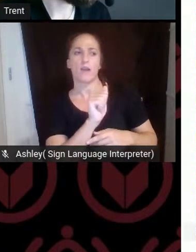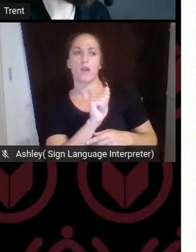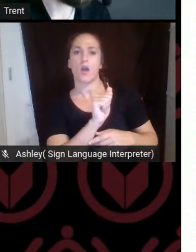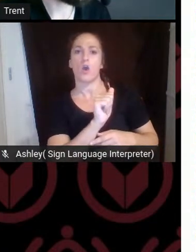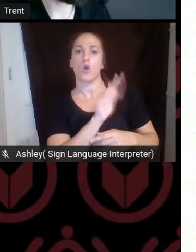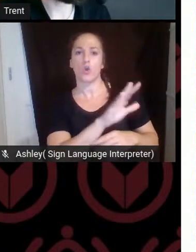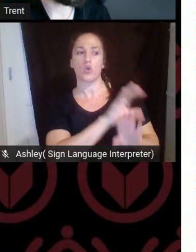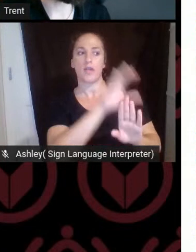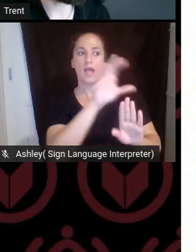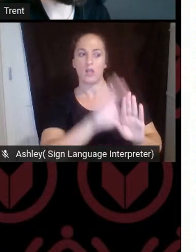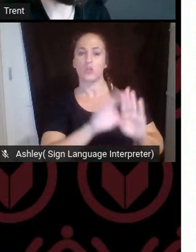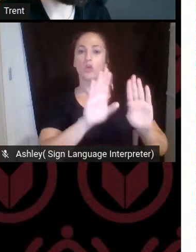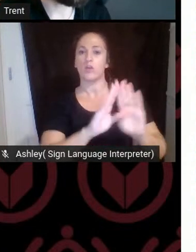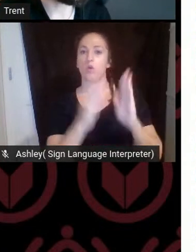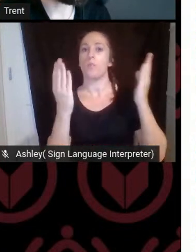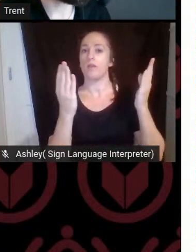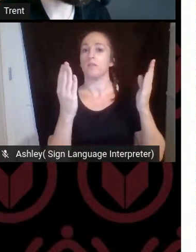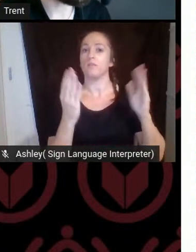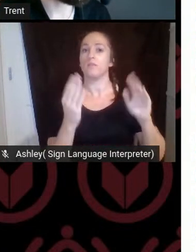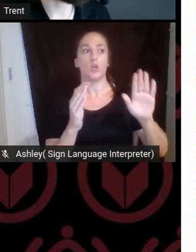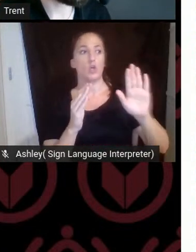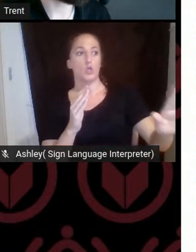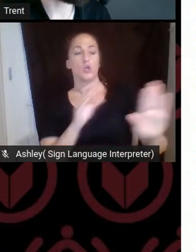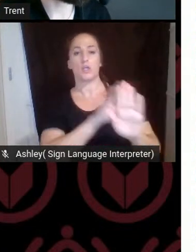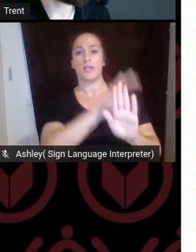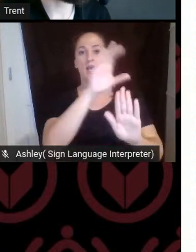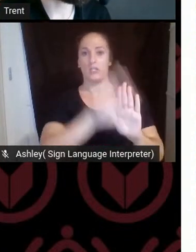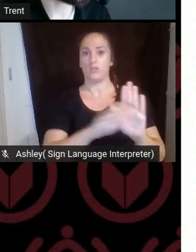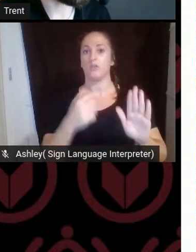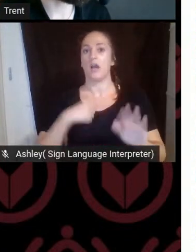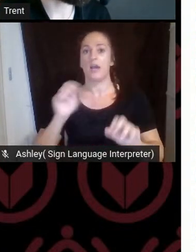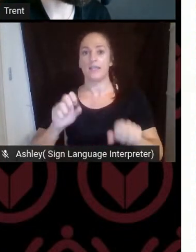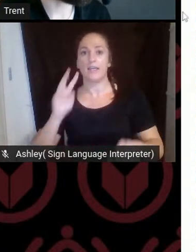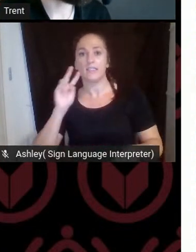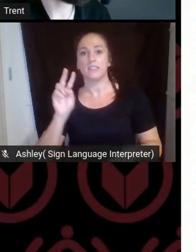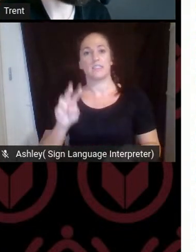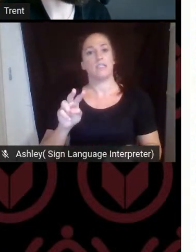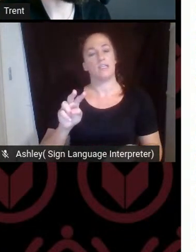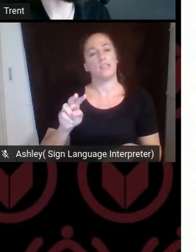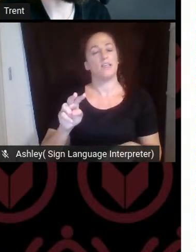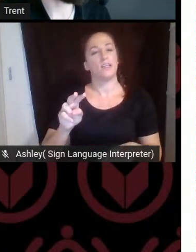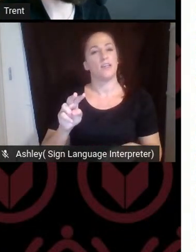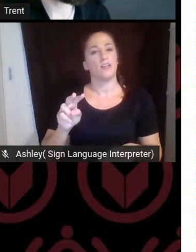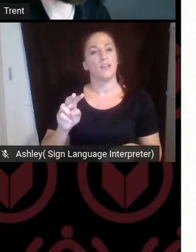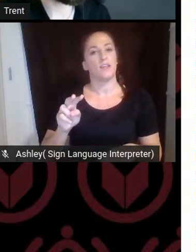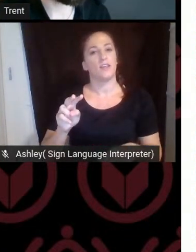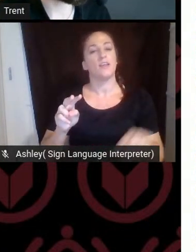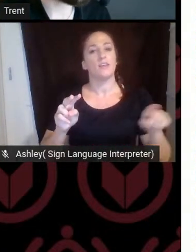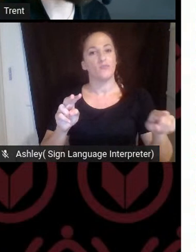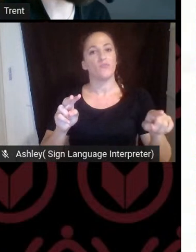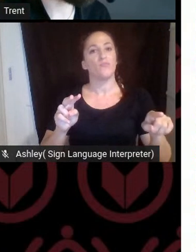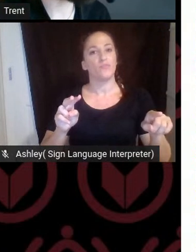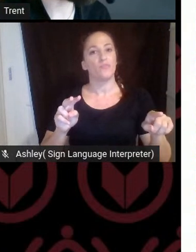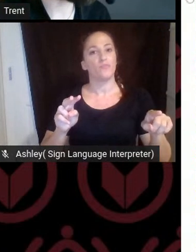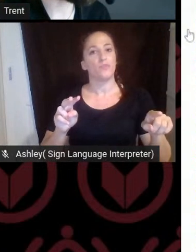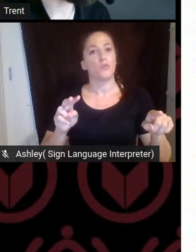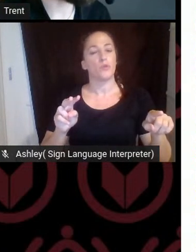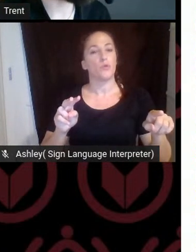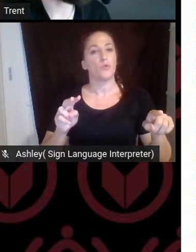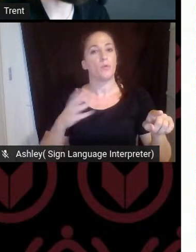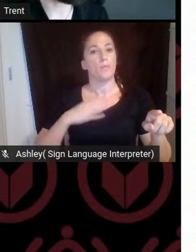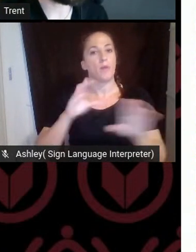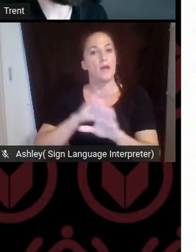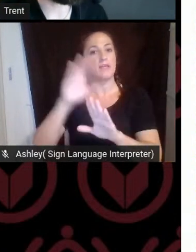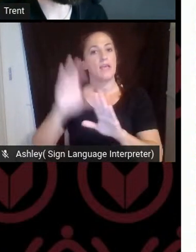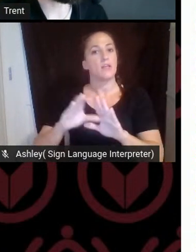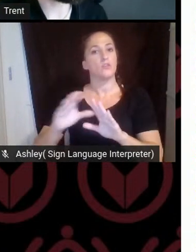Here you go. I can now see Rebecca's calendar, and she's added up. We're stacked side by side. So all of these that I click,